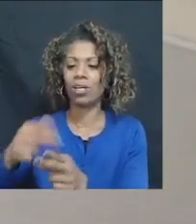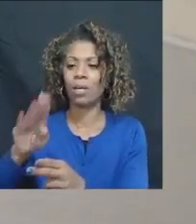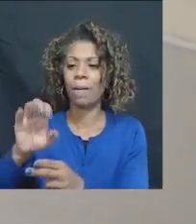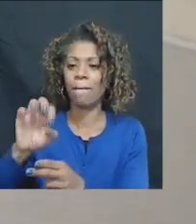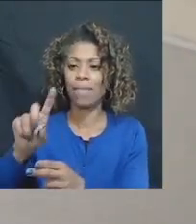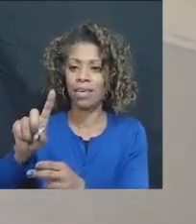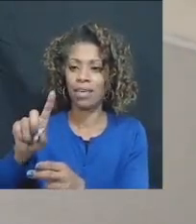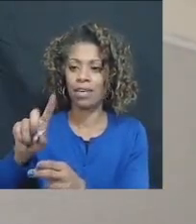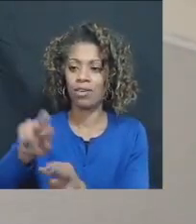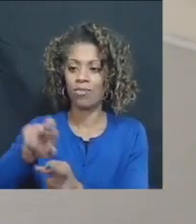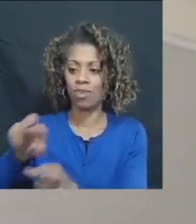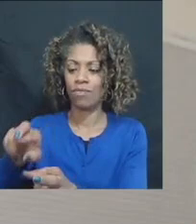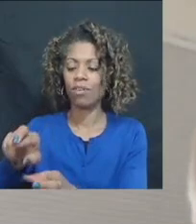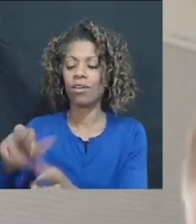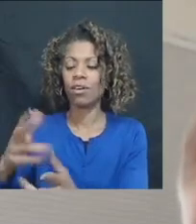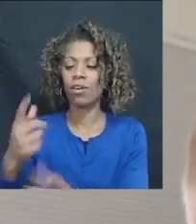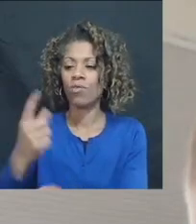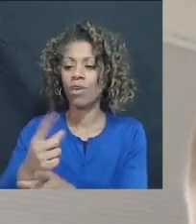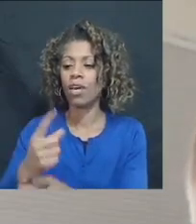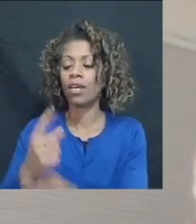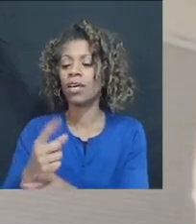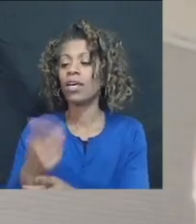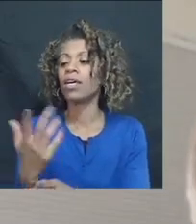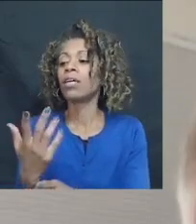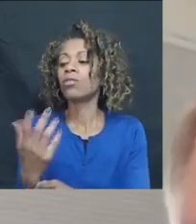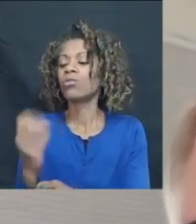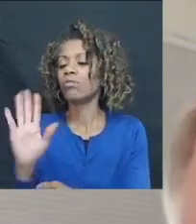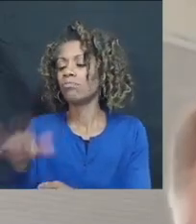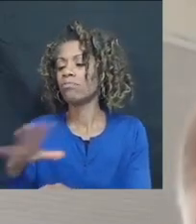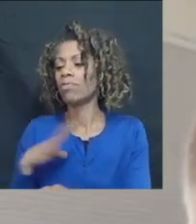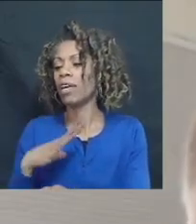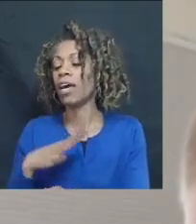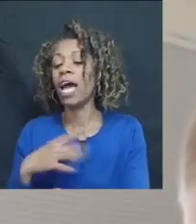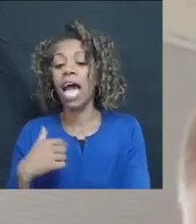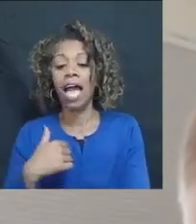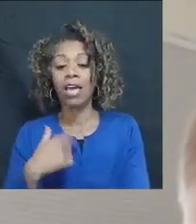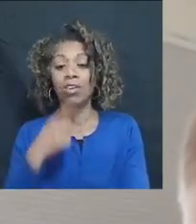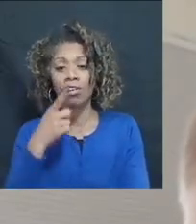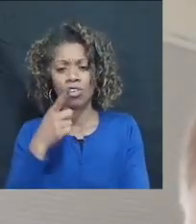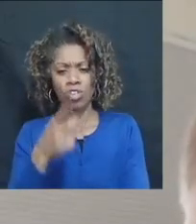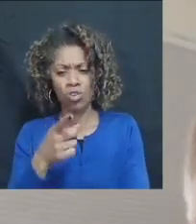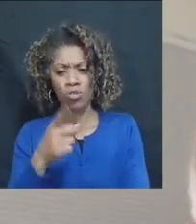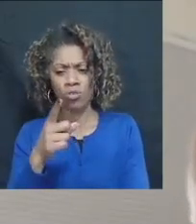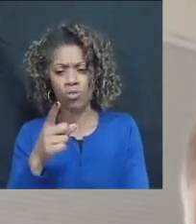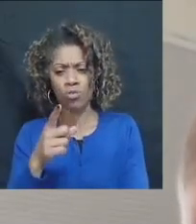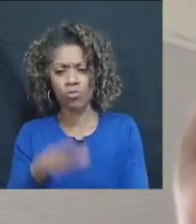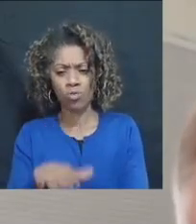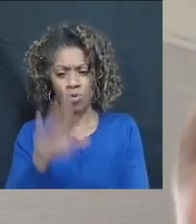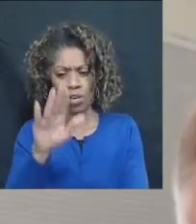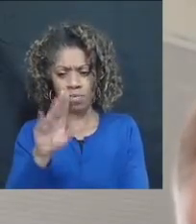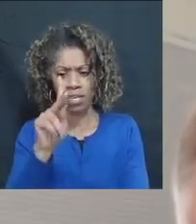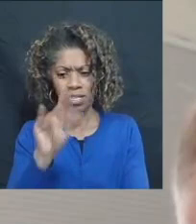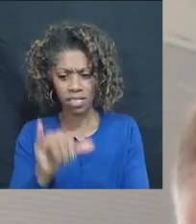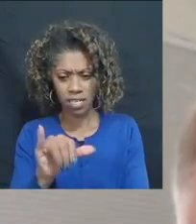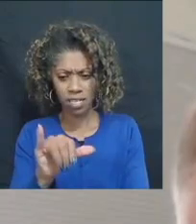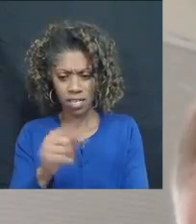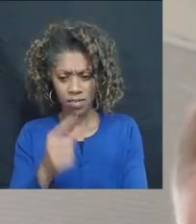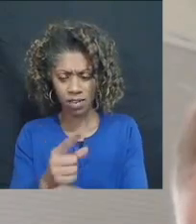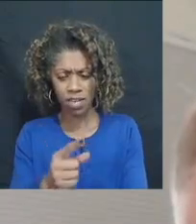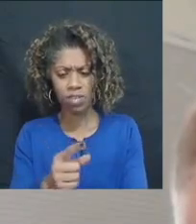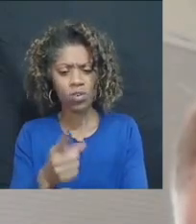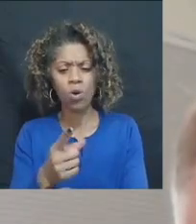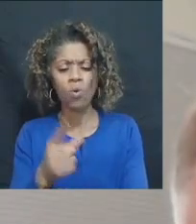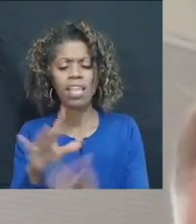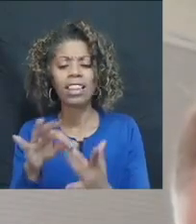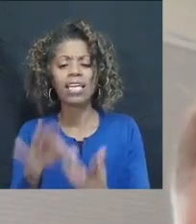medical school, and you wanted to sort of disadvantage people in where I grew up, Appalachia. What led you to that?